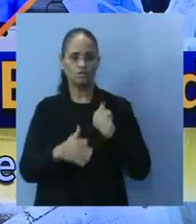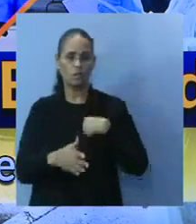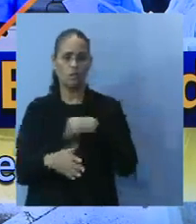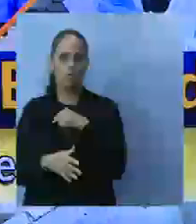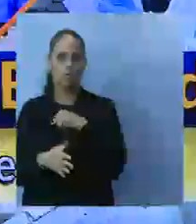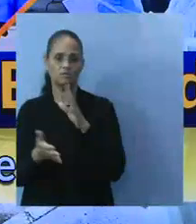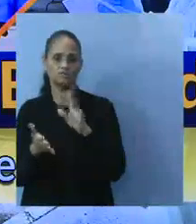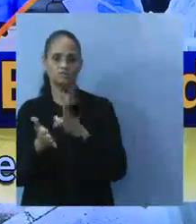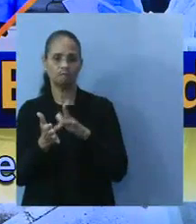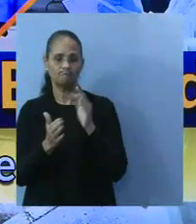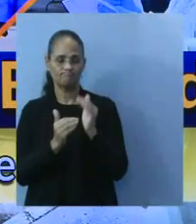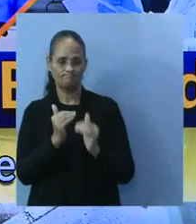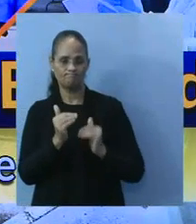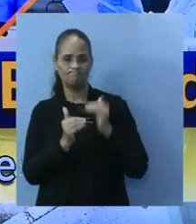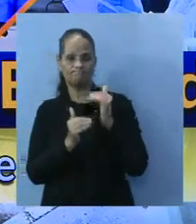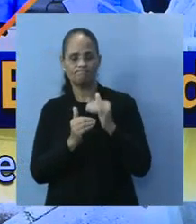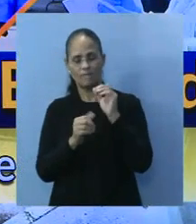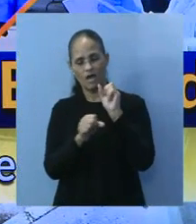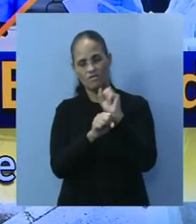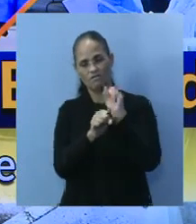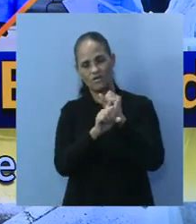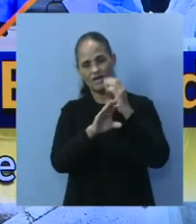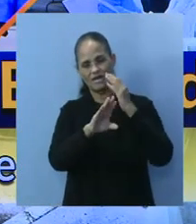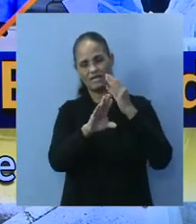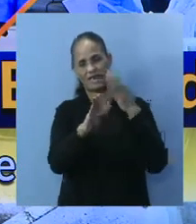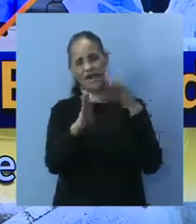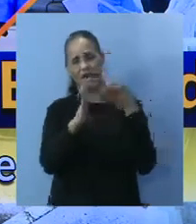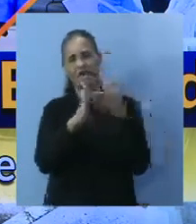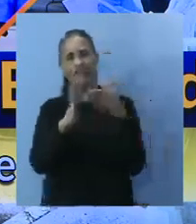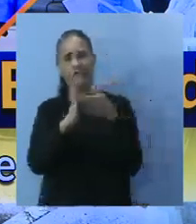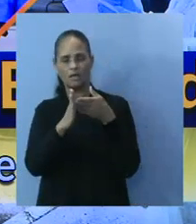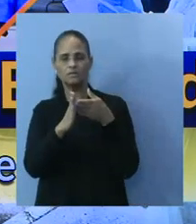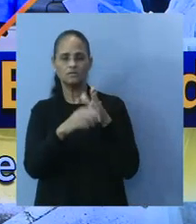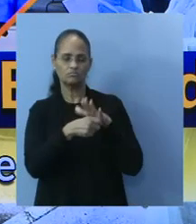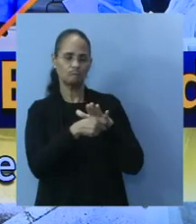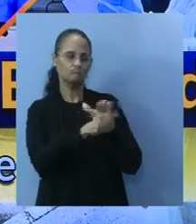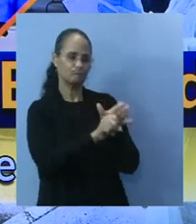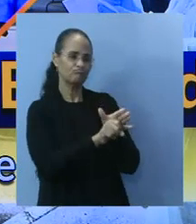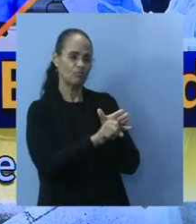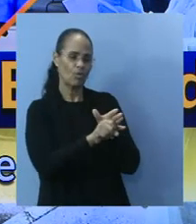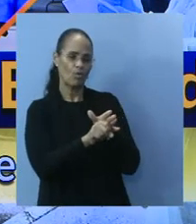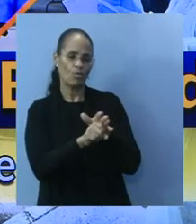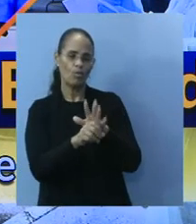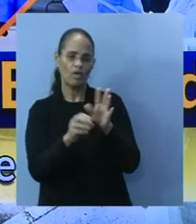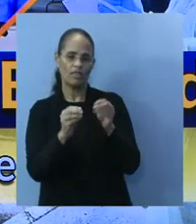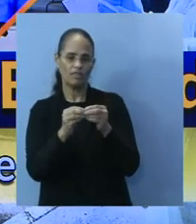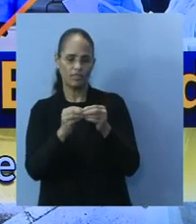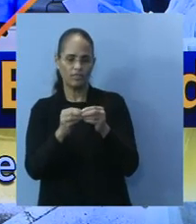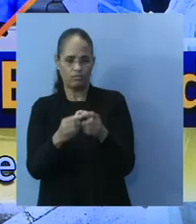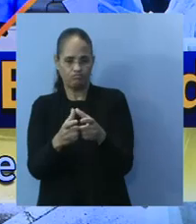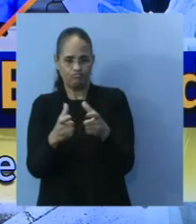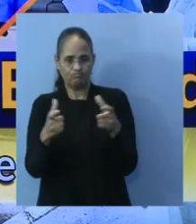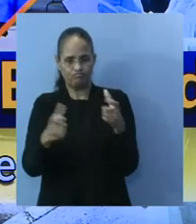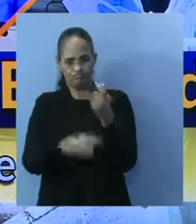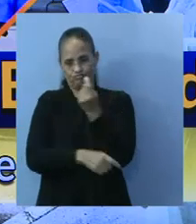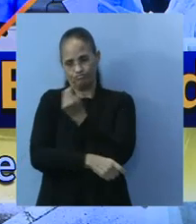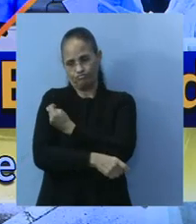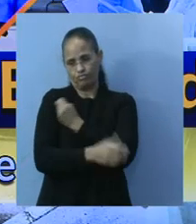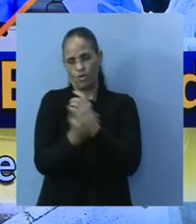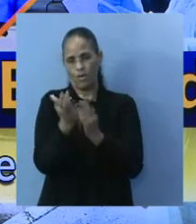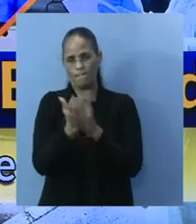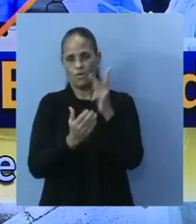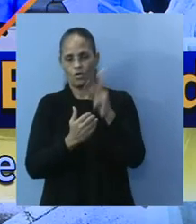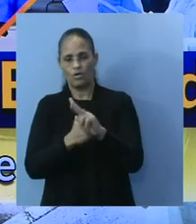taking another step forward in our fight against COVID-19 with the expansion of our vaccination program and